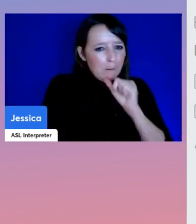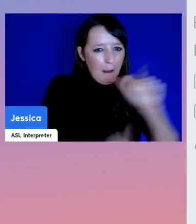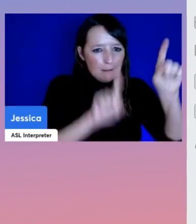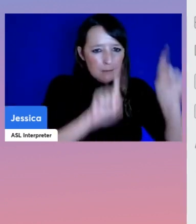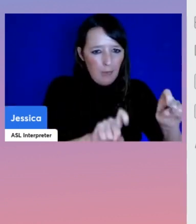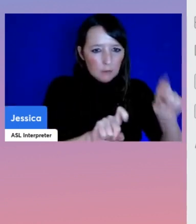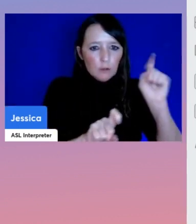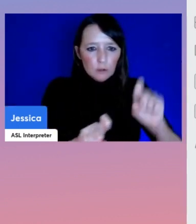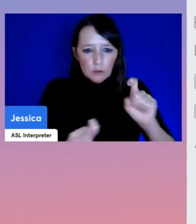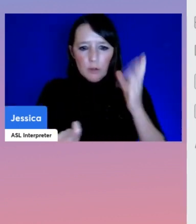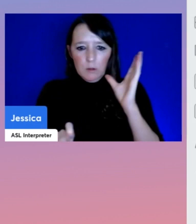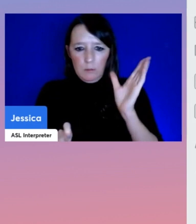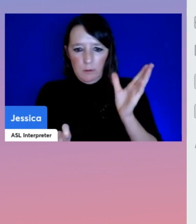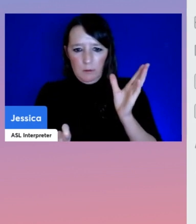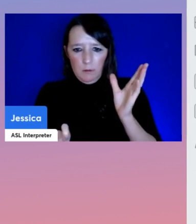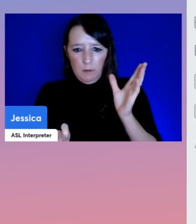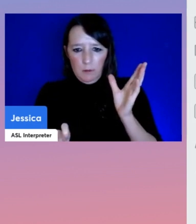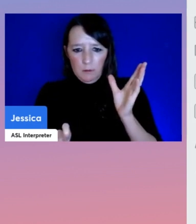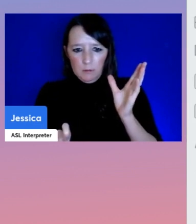a policy.